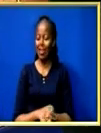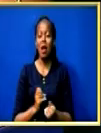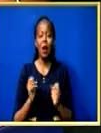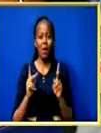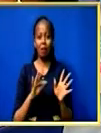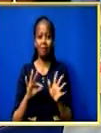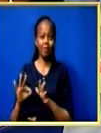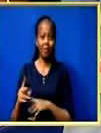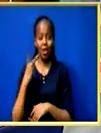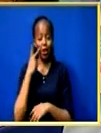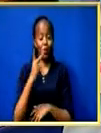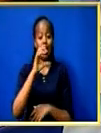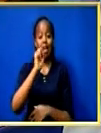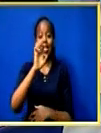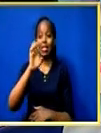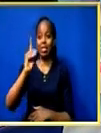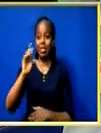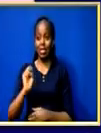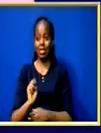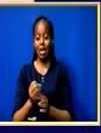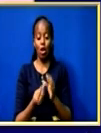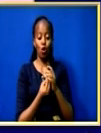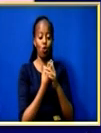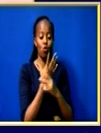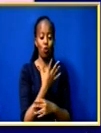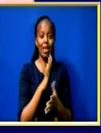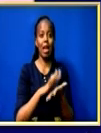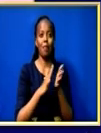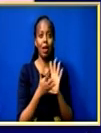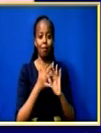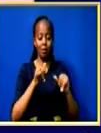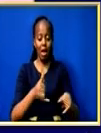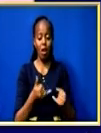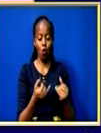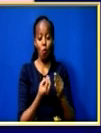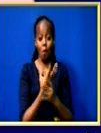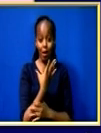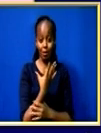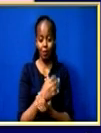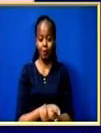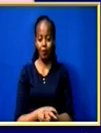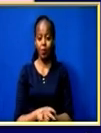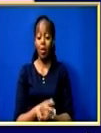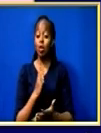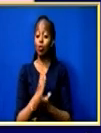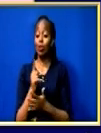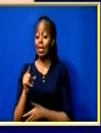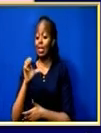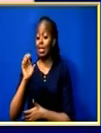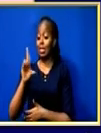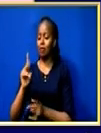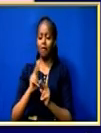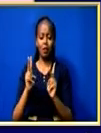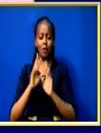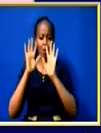Okay, let's look at the seed. The seed germinates into a new plant. And of course, the seed is very